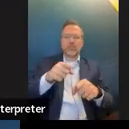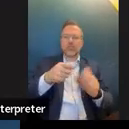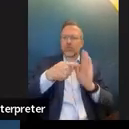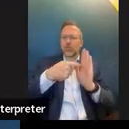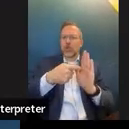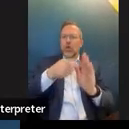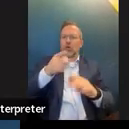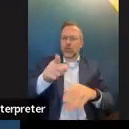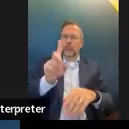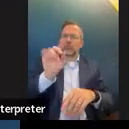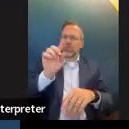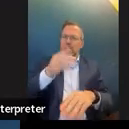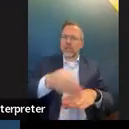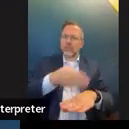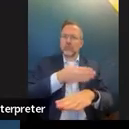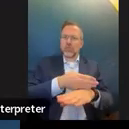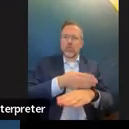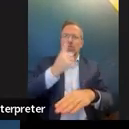year over year.